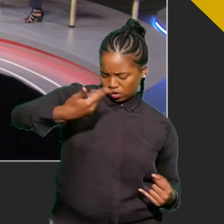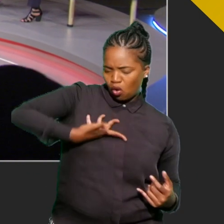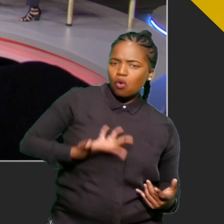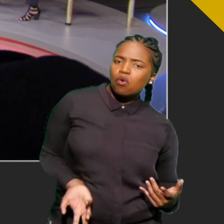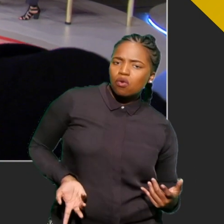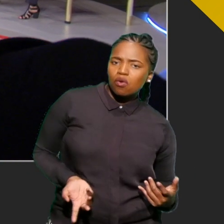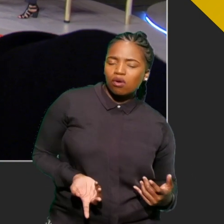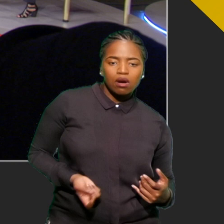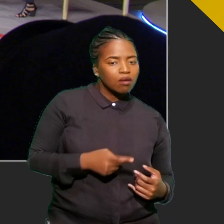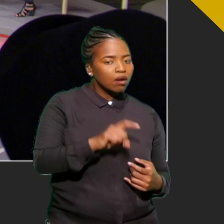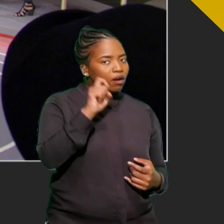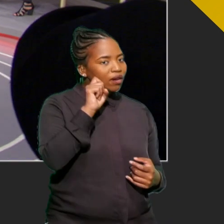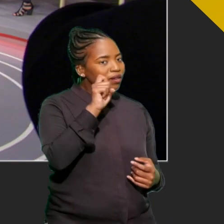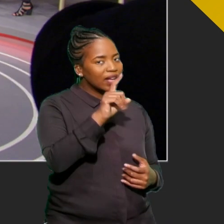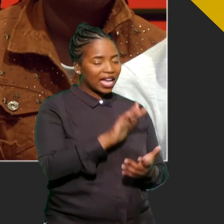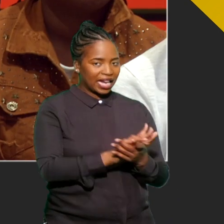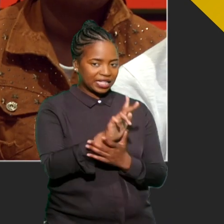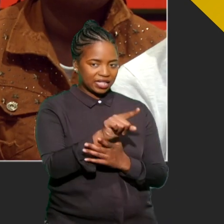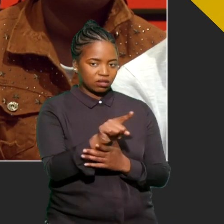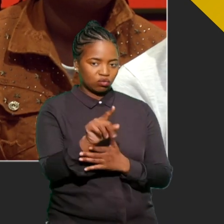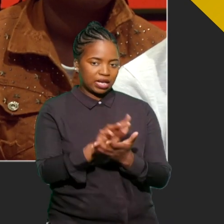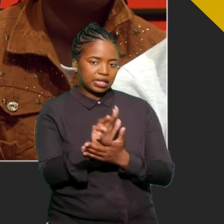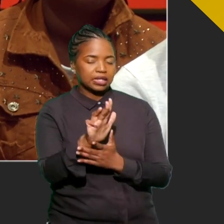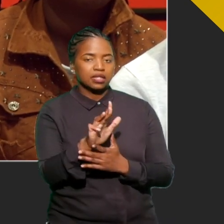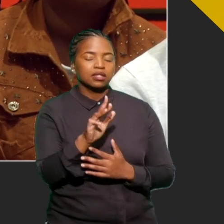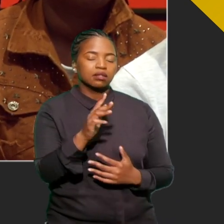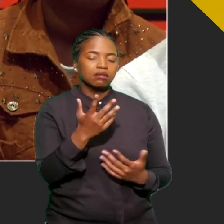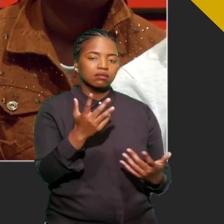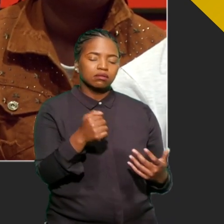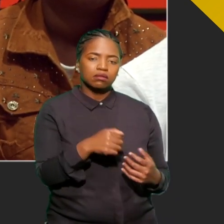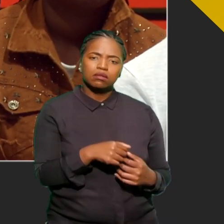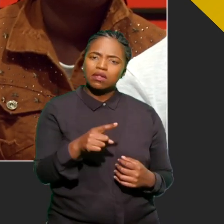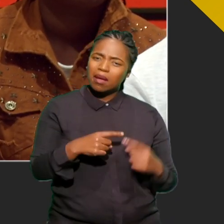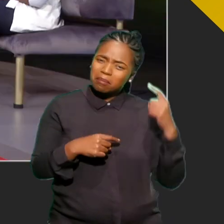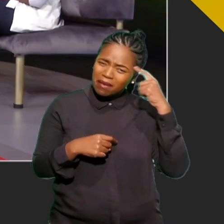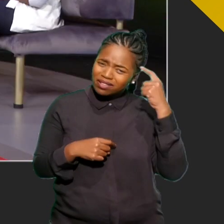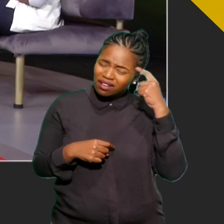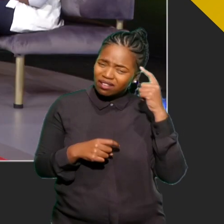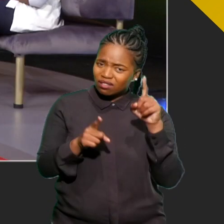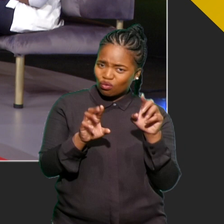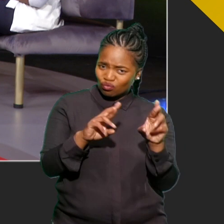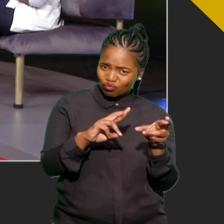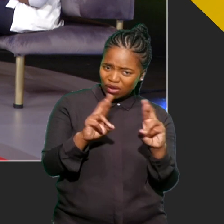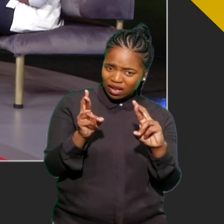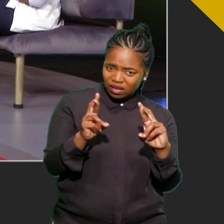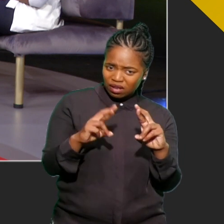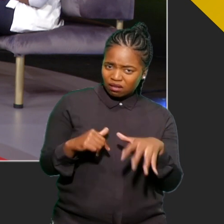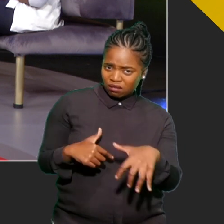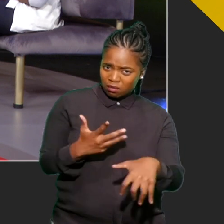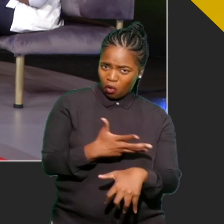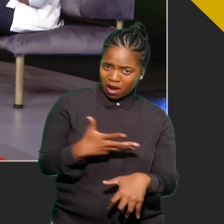old were you, Thabiso? Being in 18 to 19. You're 19. Yes. Mentally, newly prepared to be a